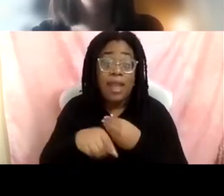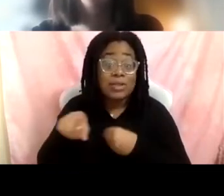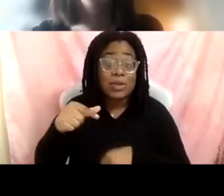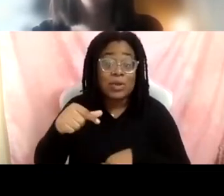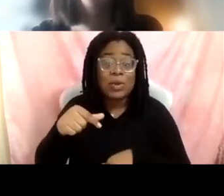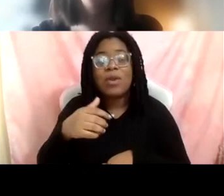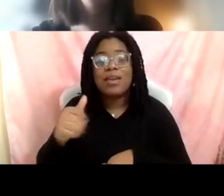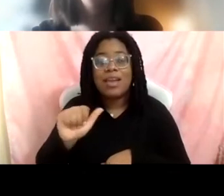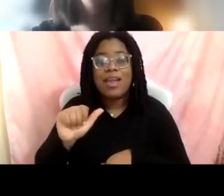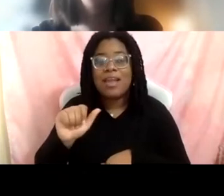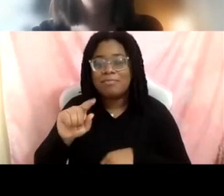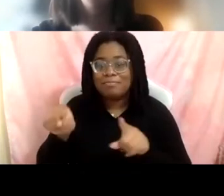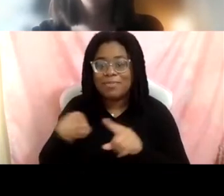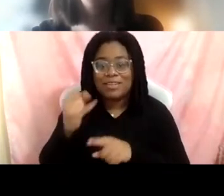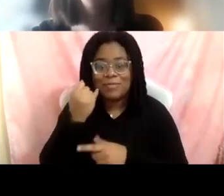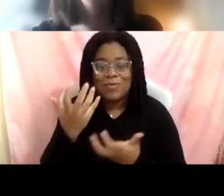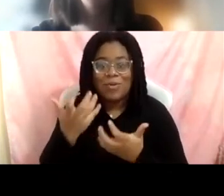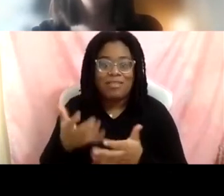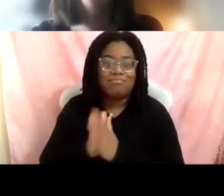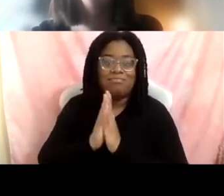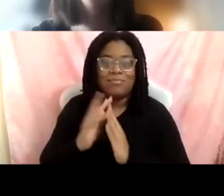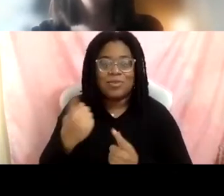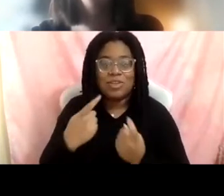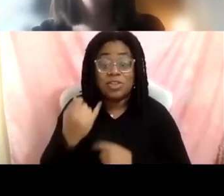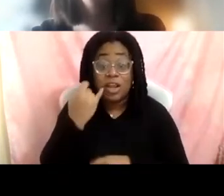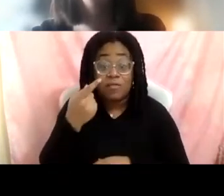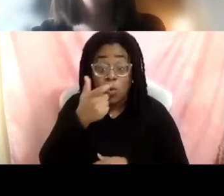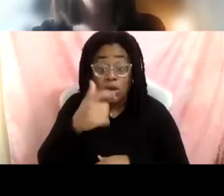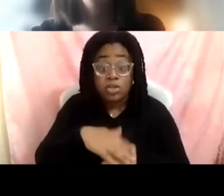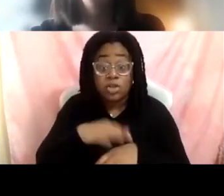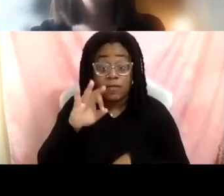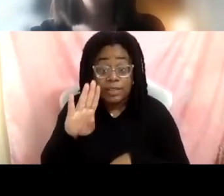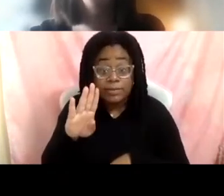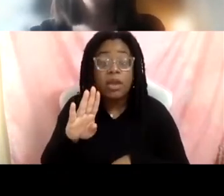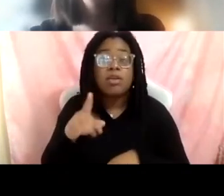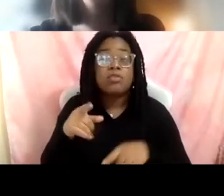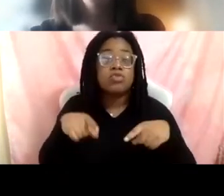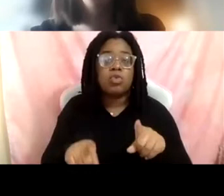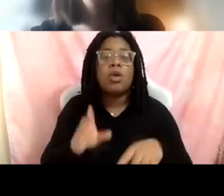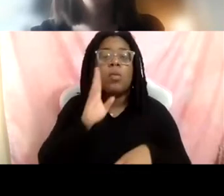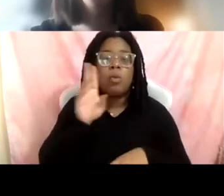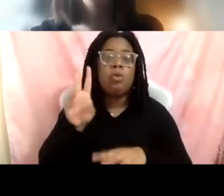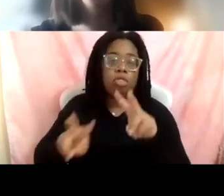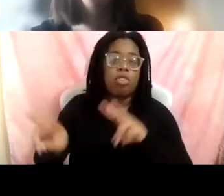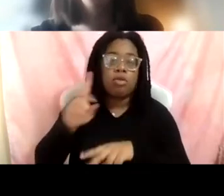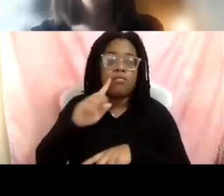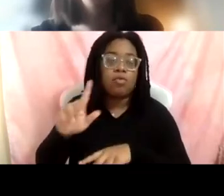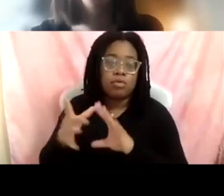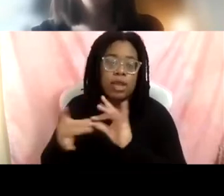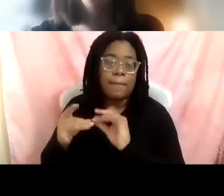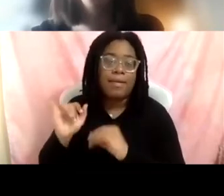you would like to ask a question. And if you are watching us on Facebook during the live airing, we will be monitoring there for questions as